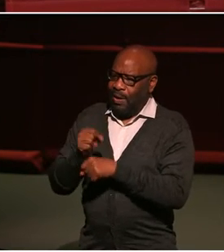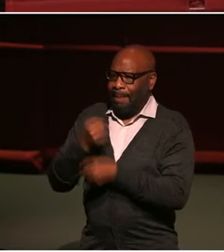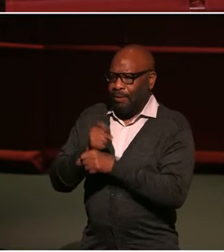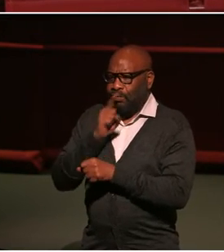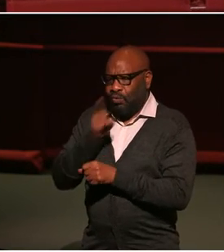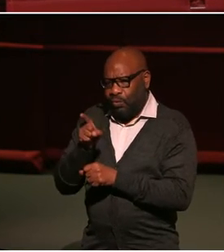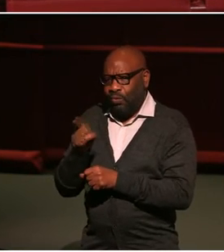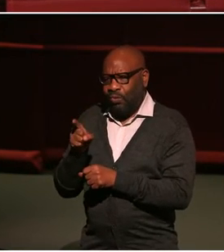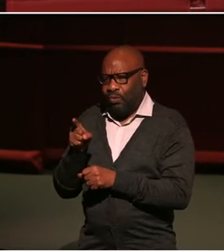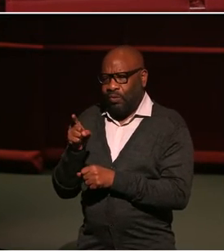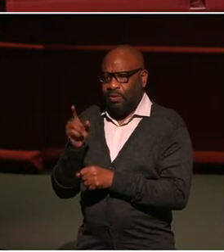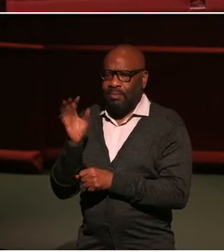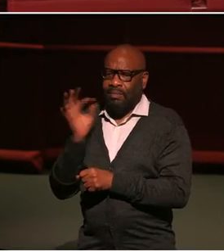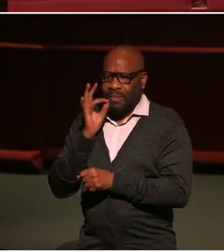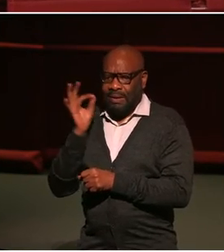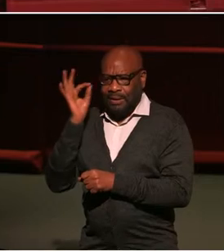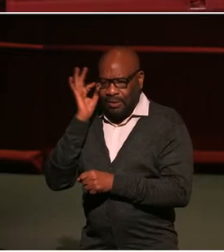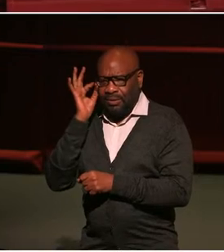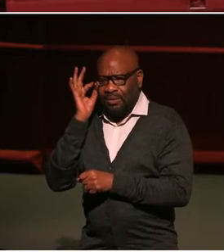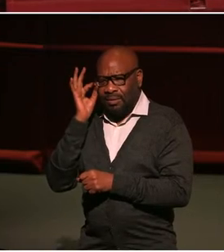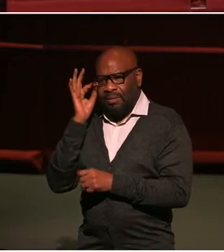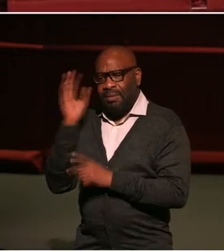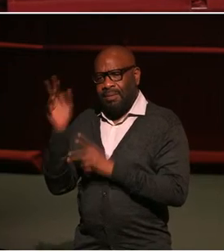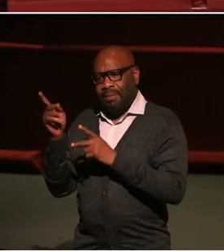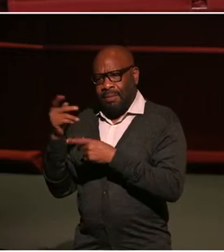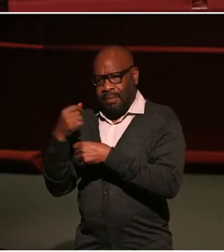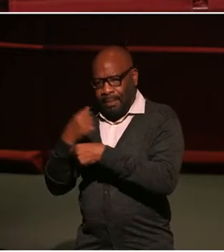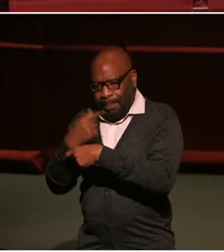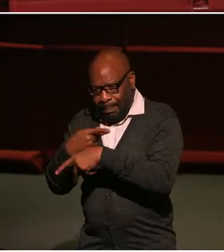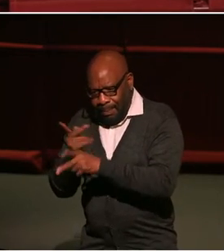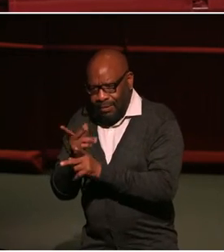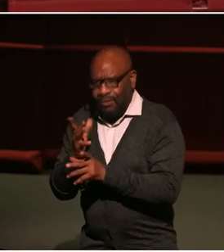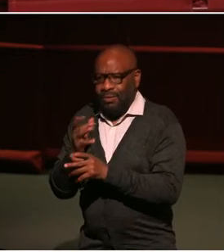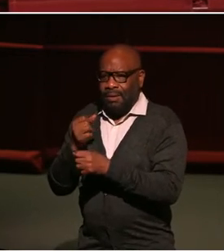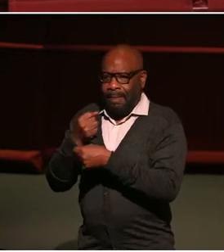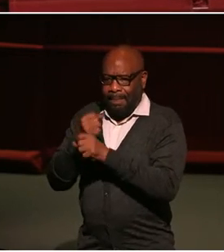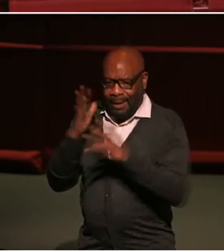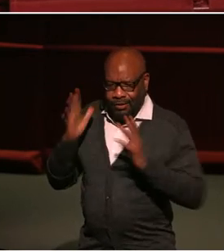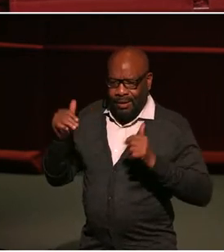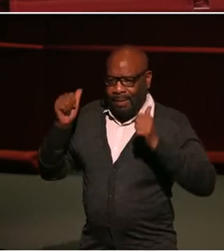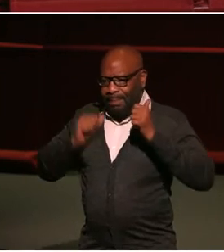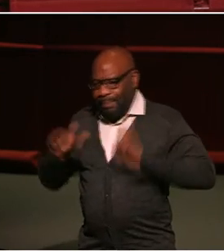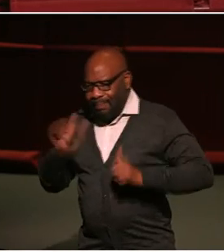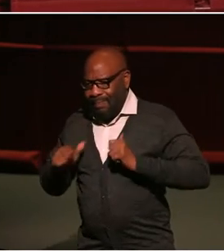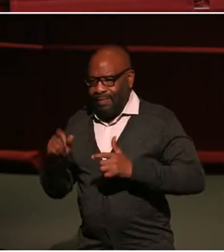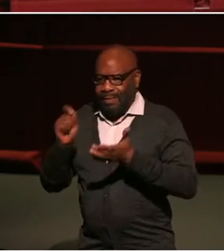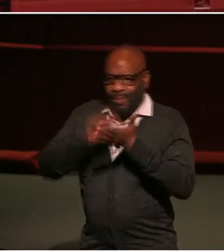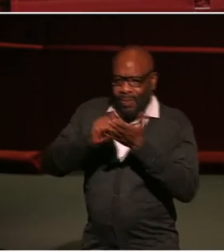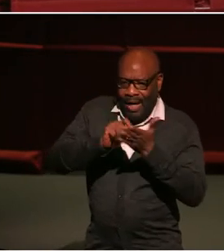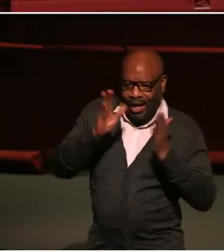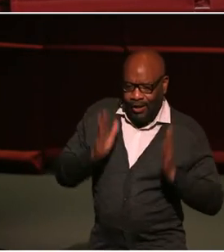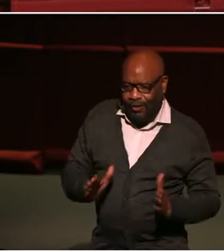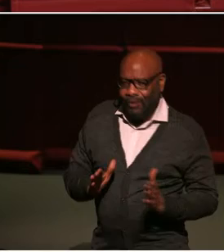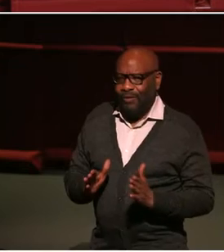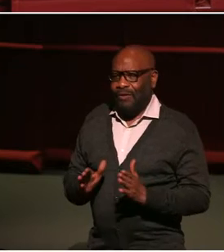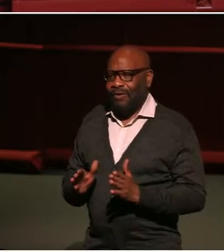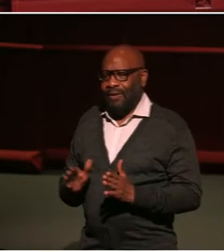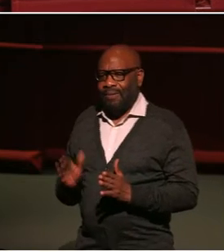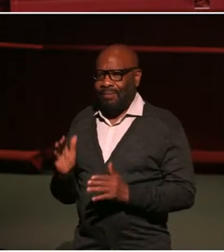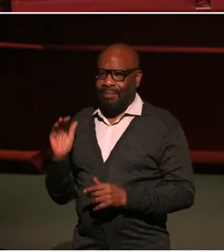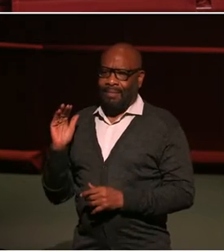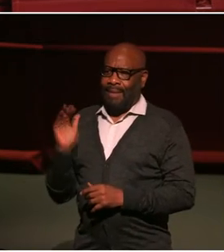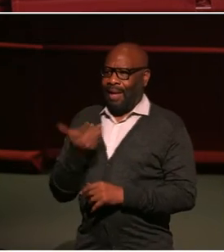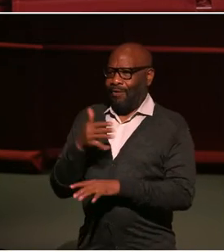filmmakers, writers, and actors from the Native American point of view to